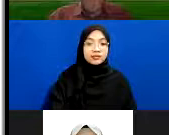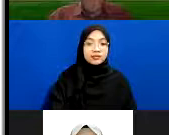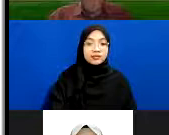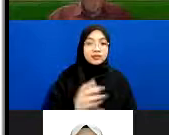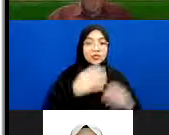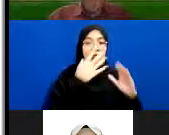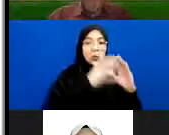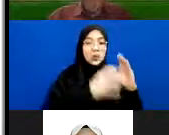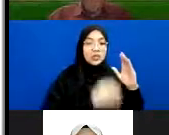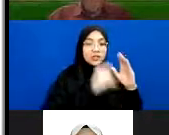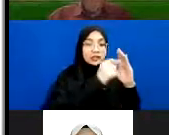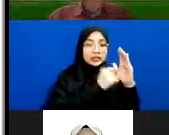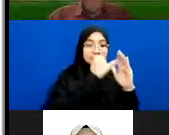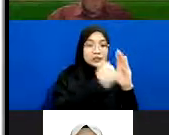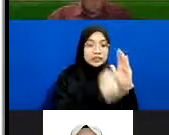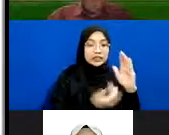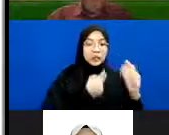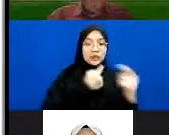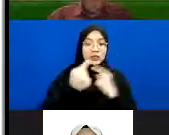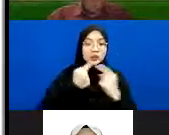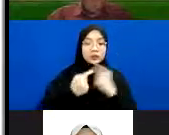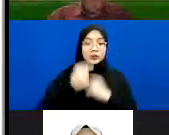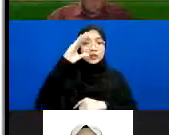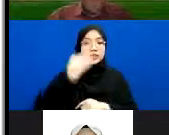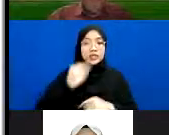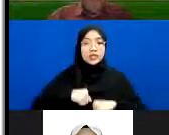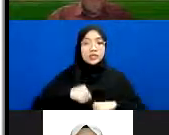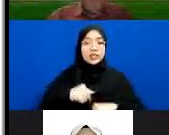Here are the contents that we will discuss today.